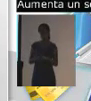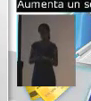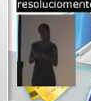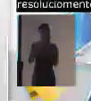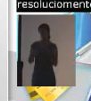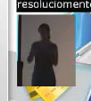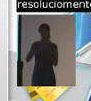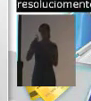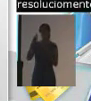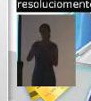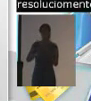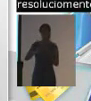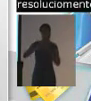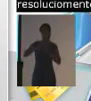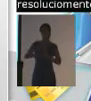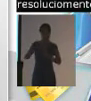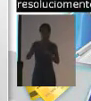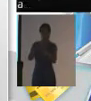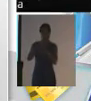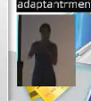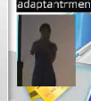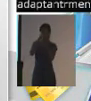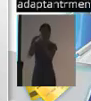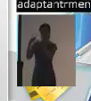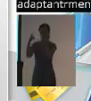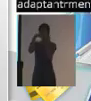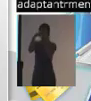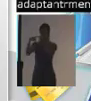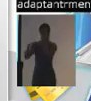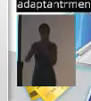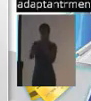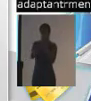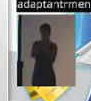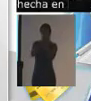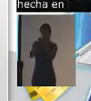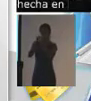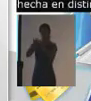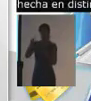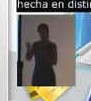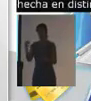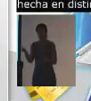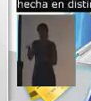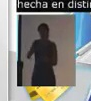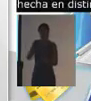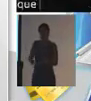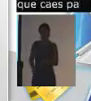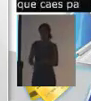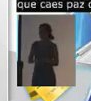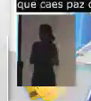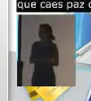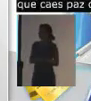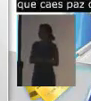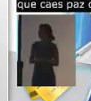speed in 70% from the beginning to the final solution, and if we've done the test in different environments, and it has shown that you can